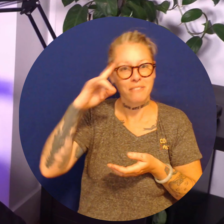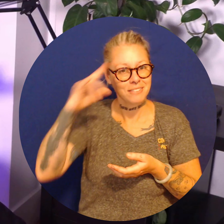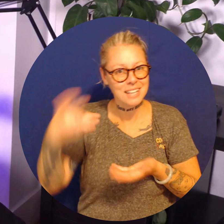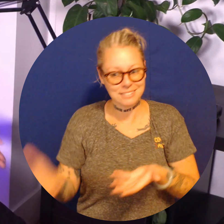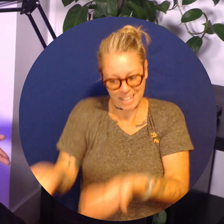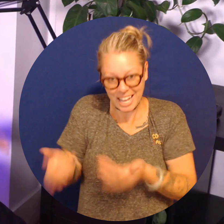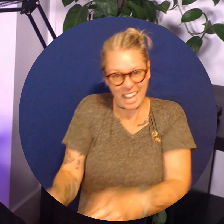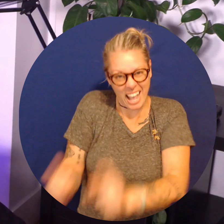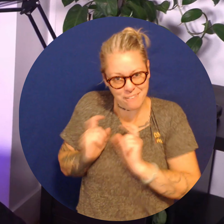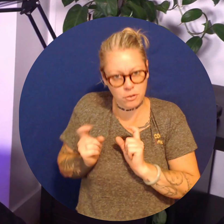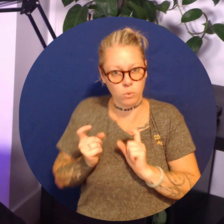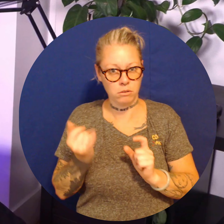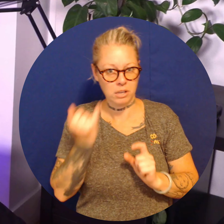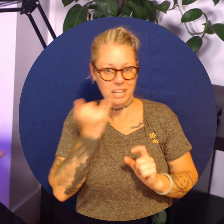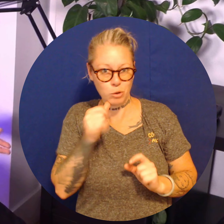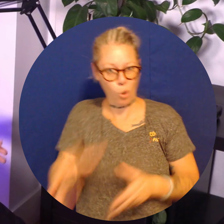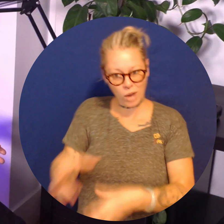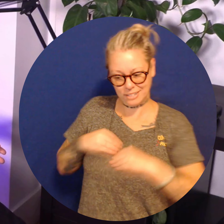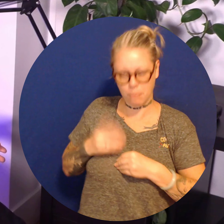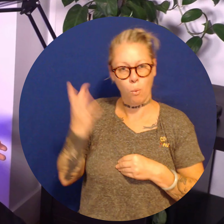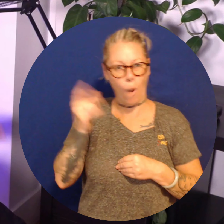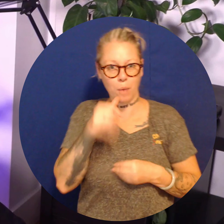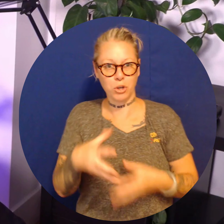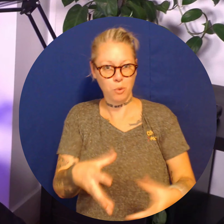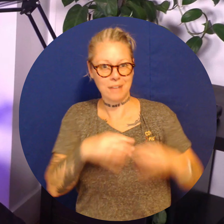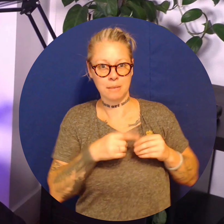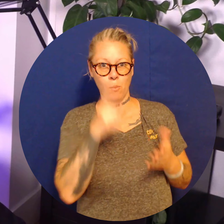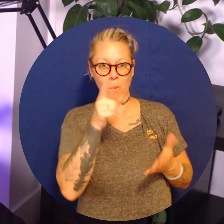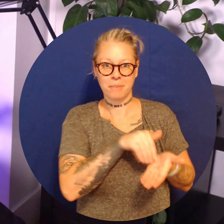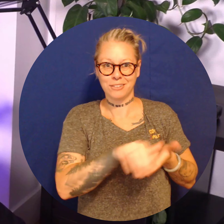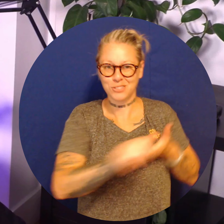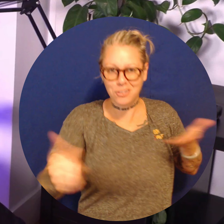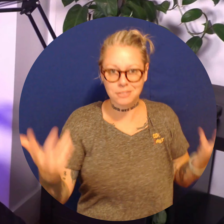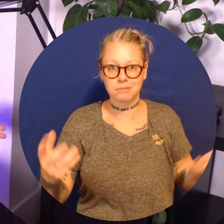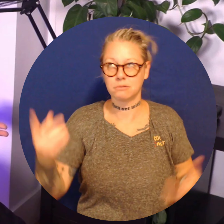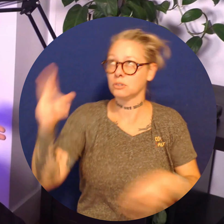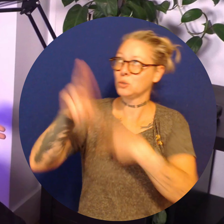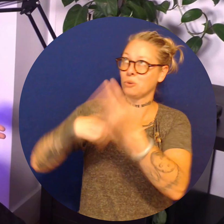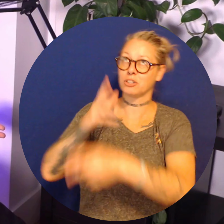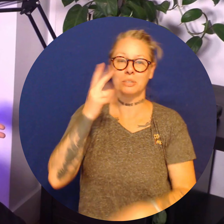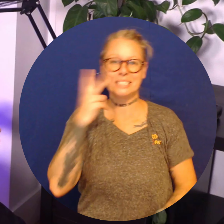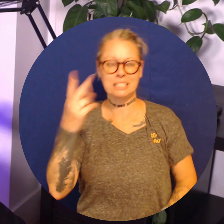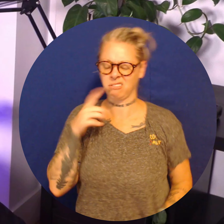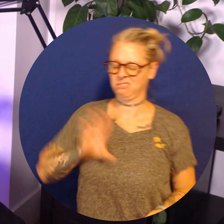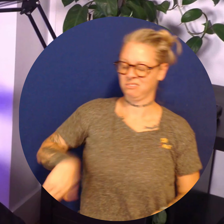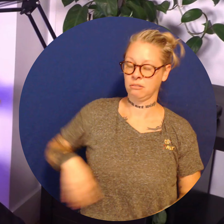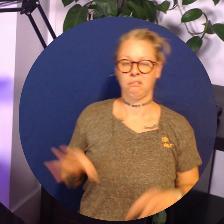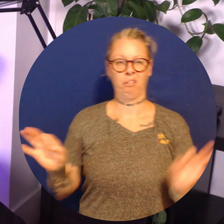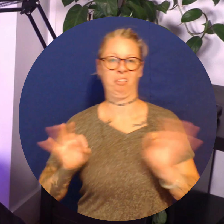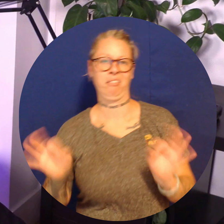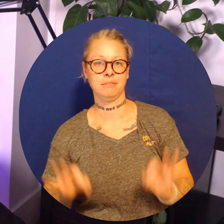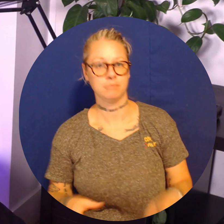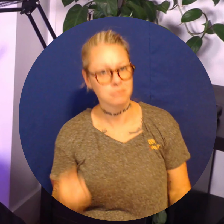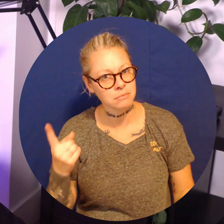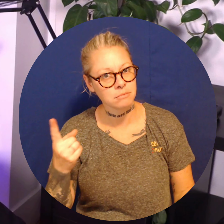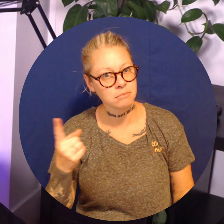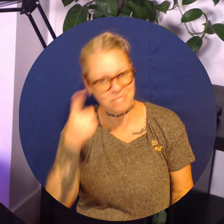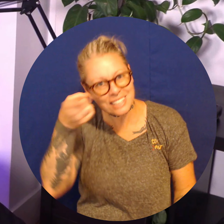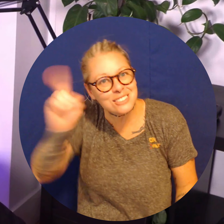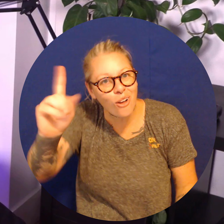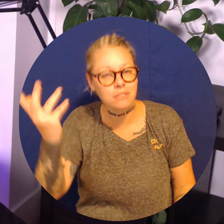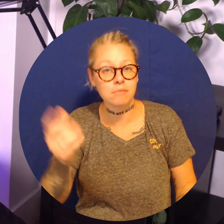quarter why would they give you a million doesn't make any sense they're like i just put money in front of you and you walked by it you're like scoffing at the like